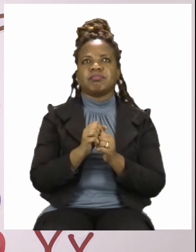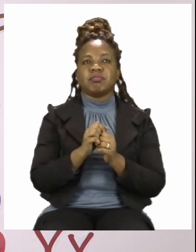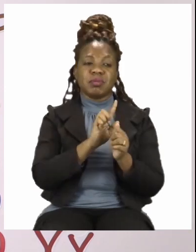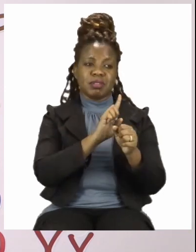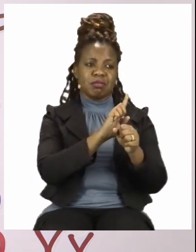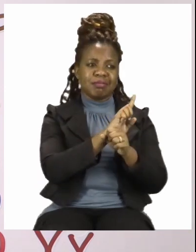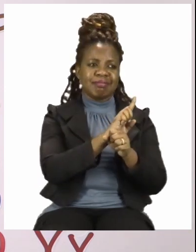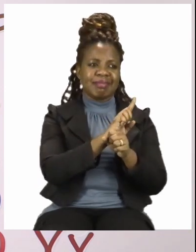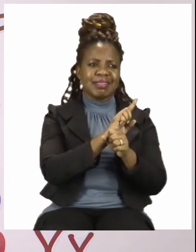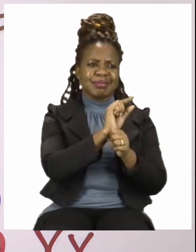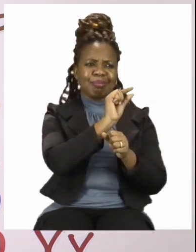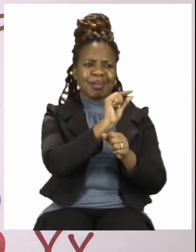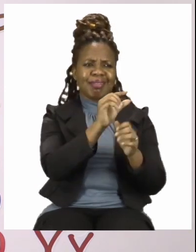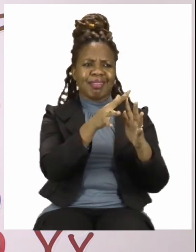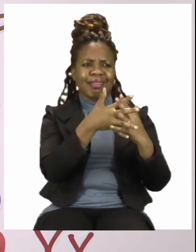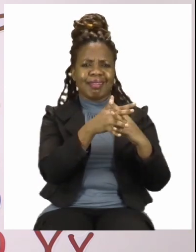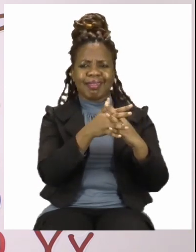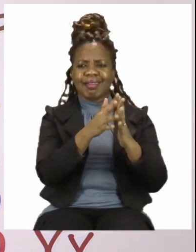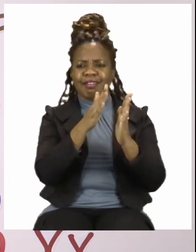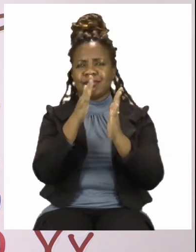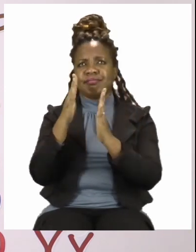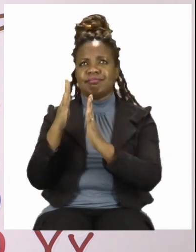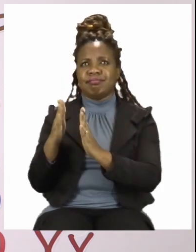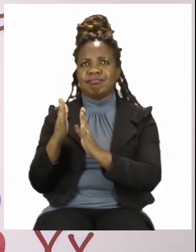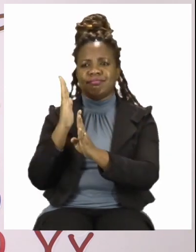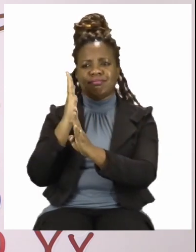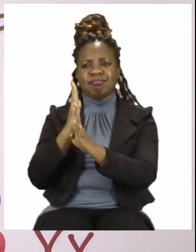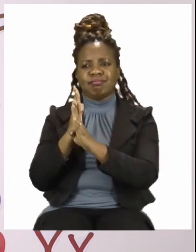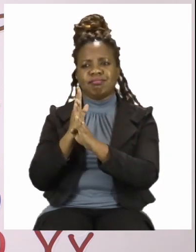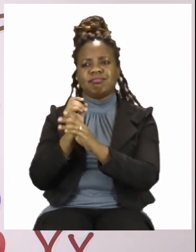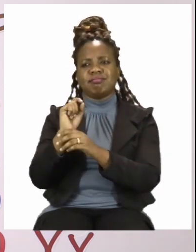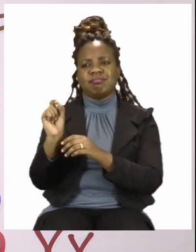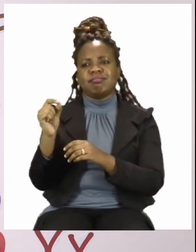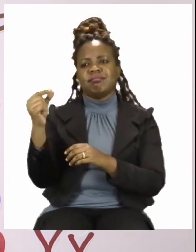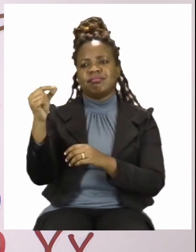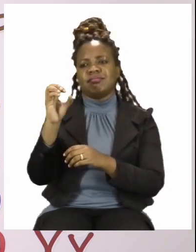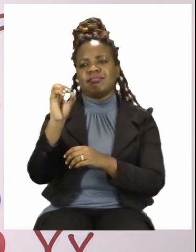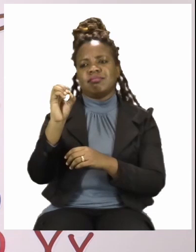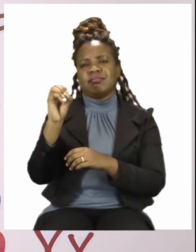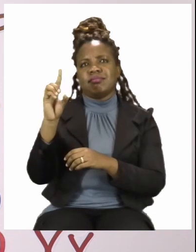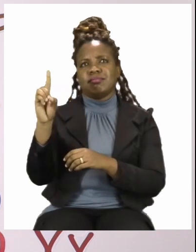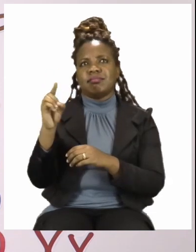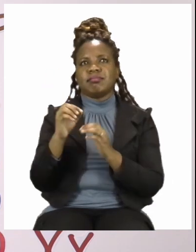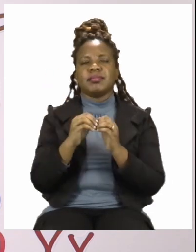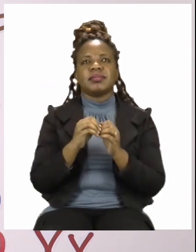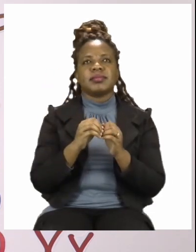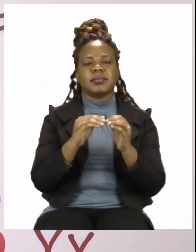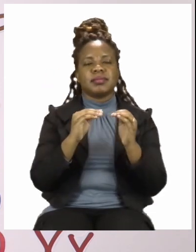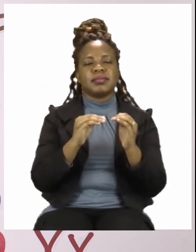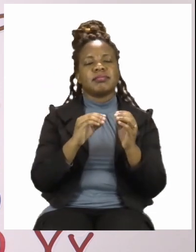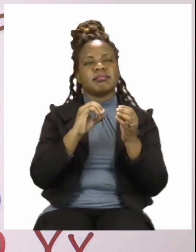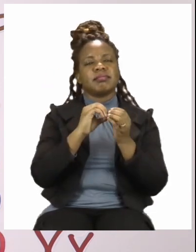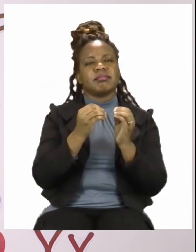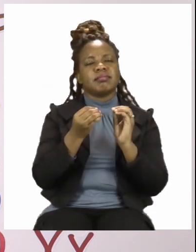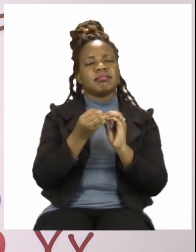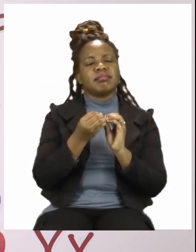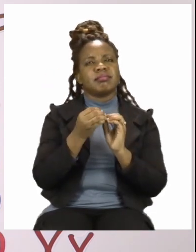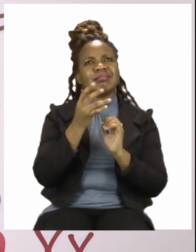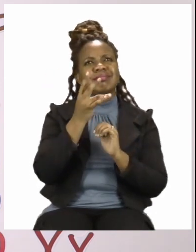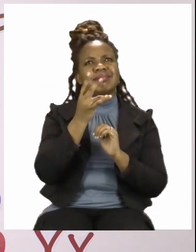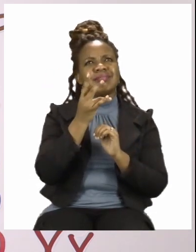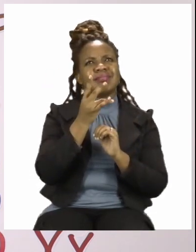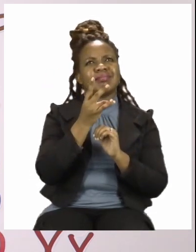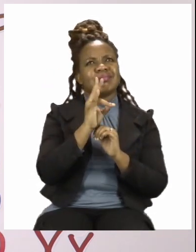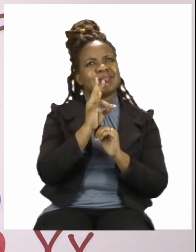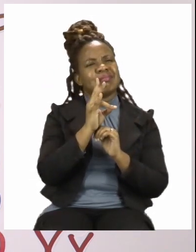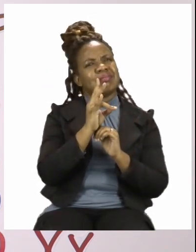if you got this one right. Good job. Now the next one, number 7, it looks like it's already spelled